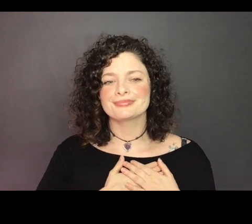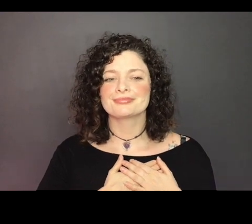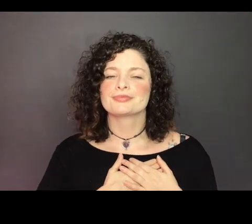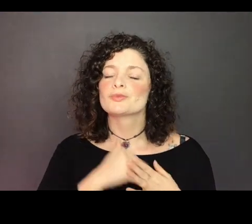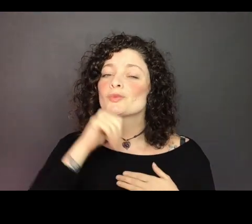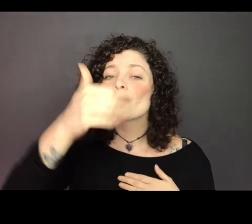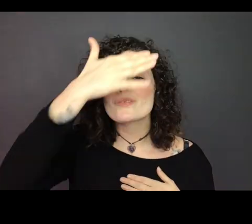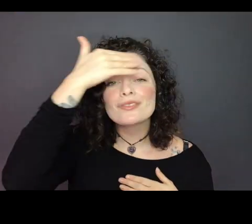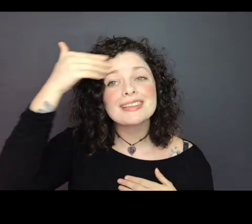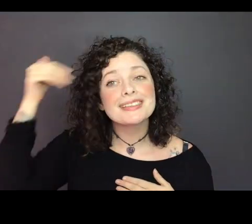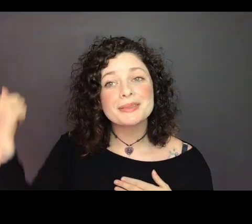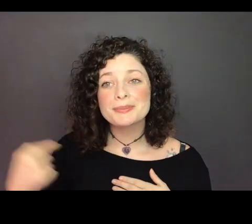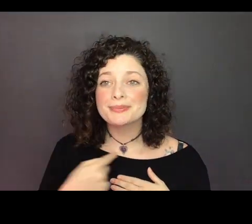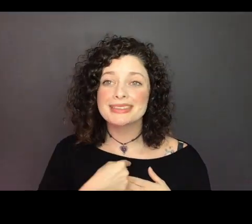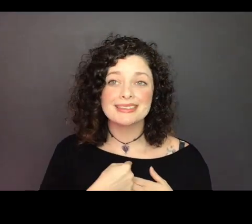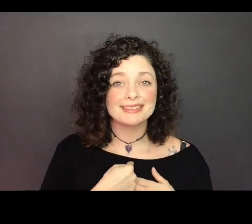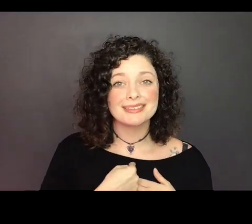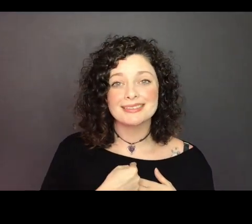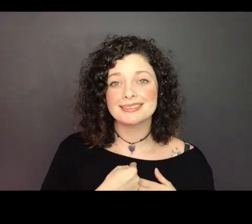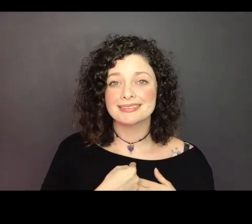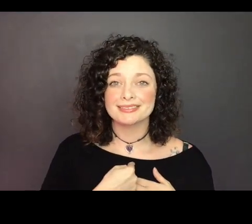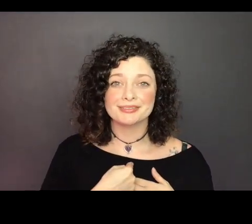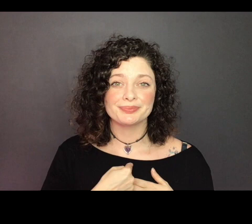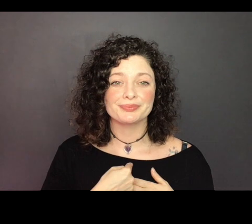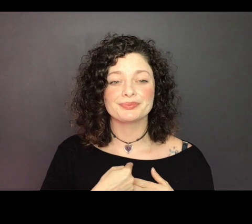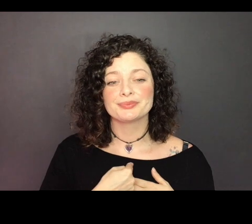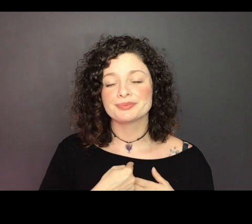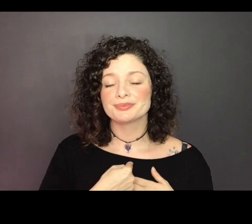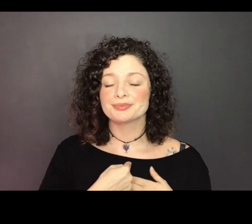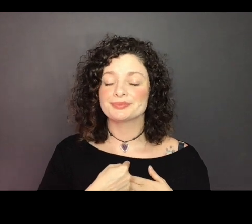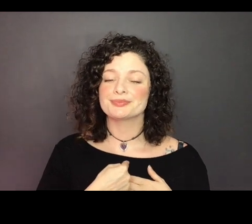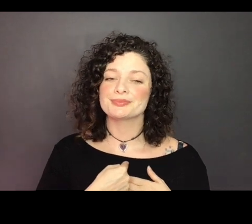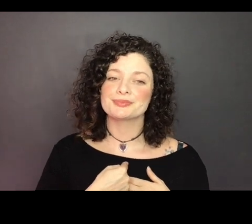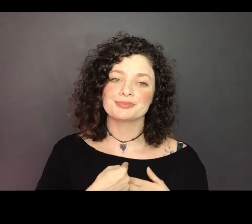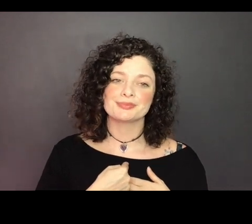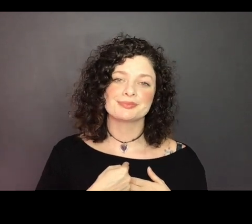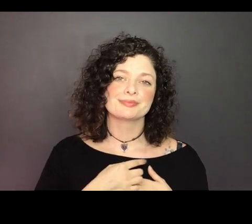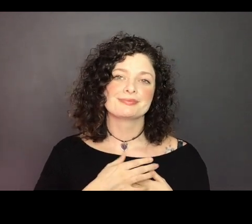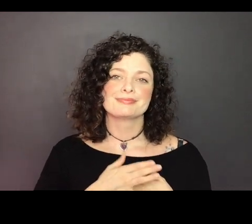and don't you forget me.